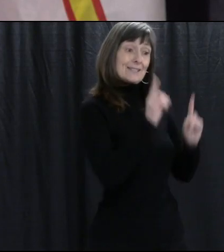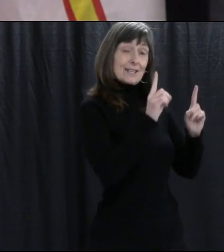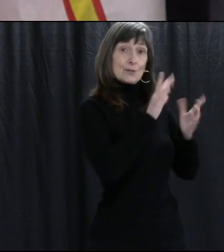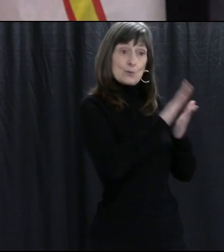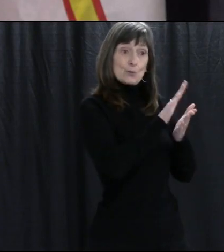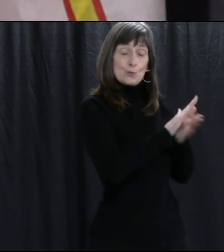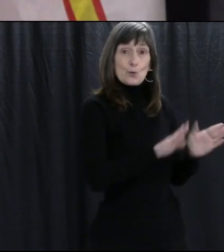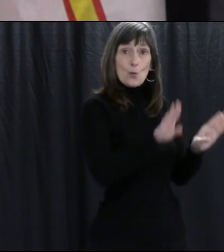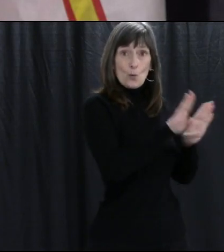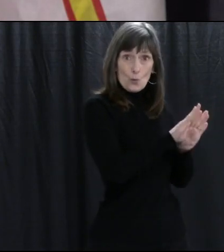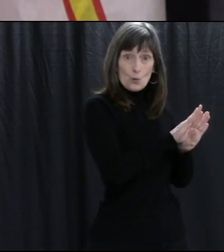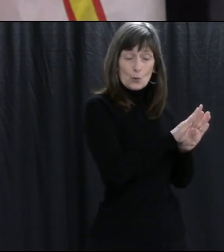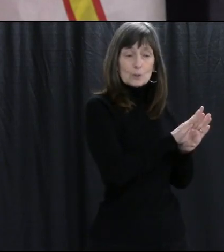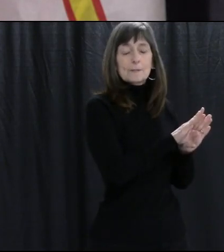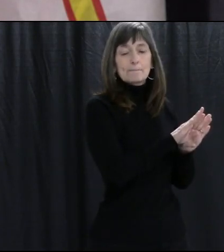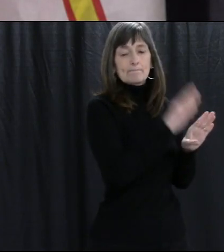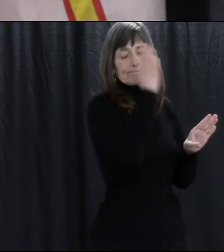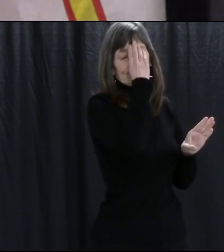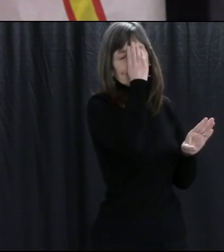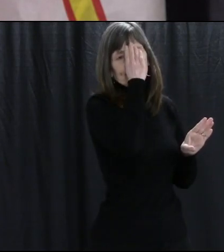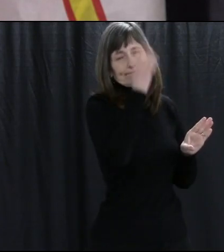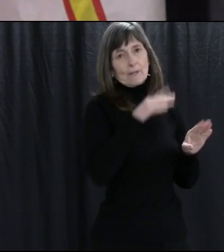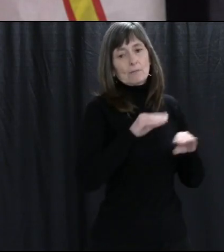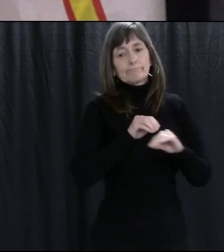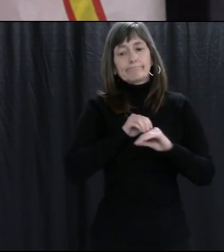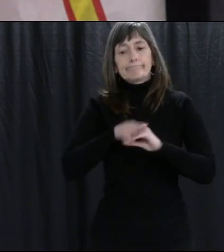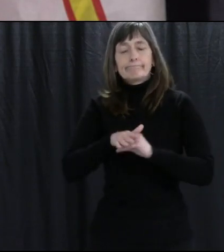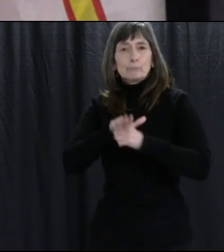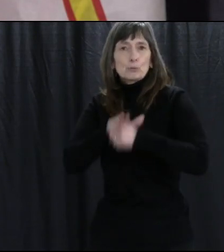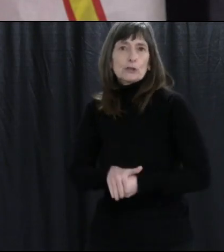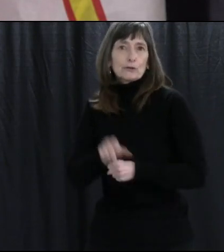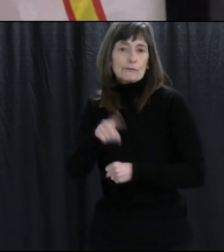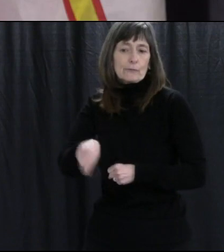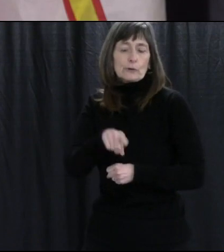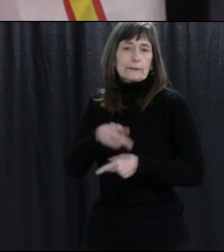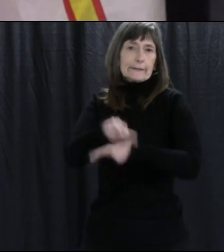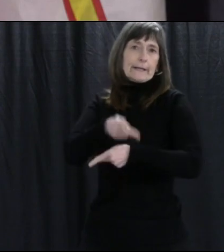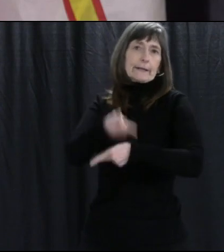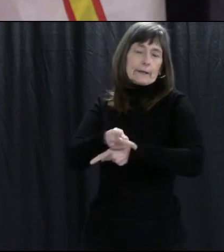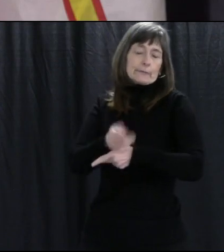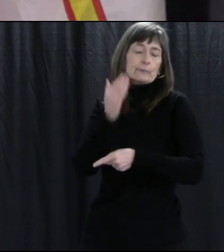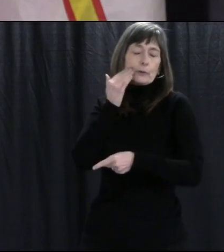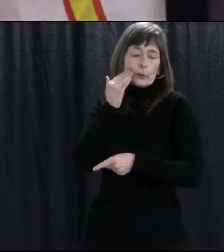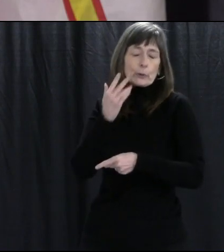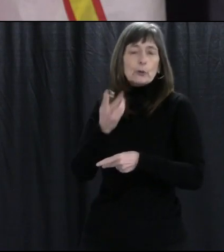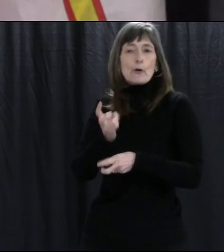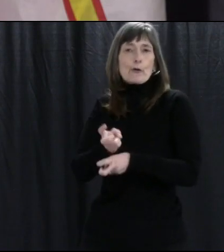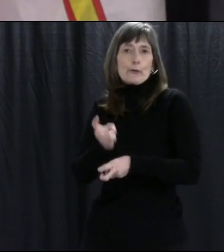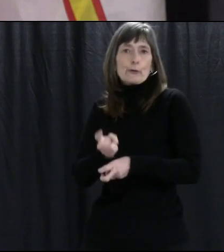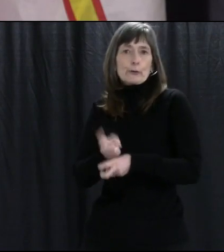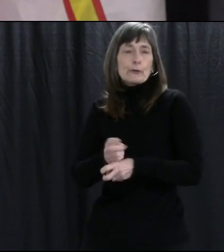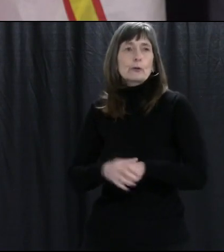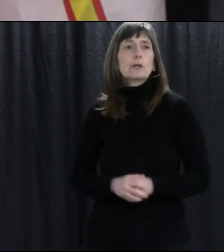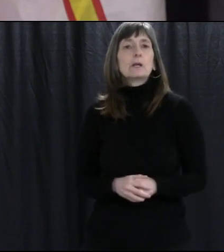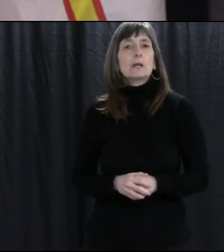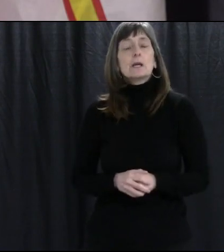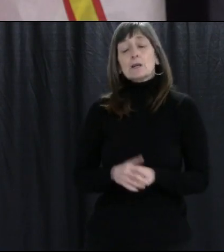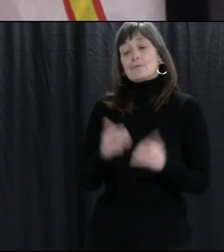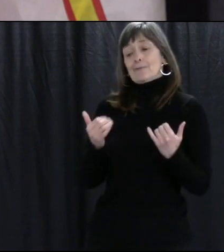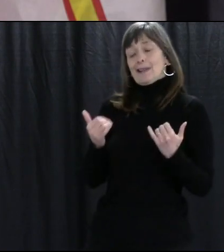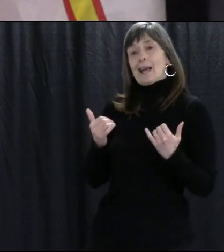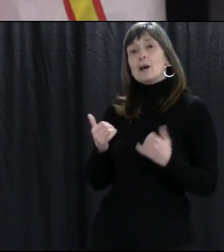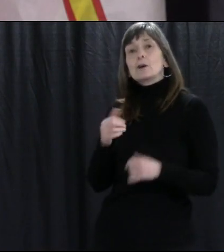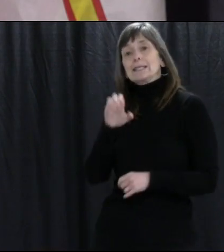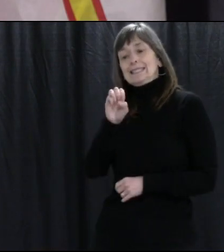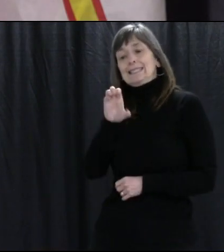closed schools, we were aware of the impact that this would have on families. So we're working with early childhood education operators right